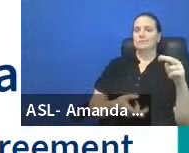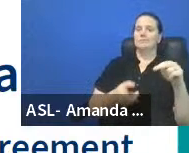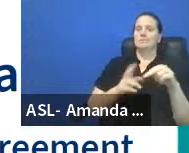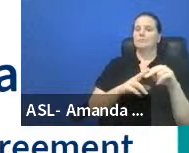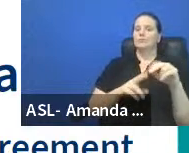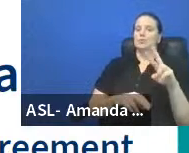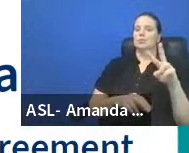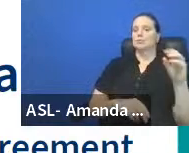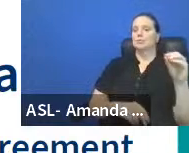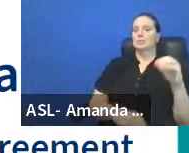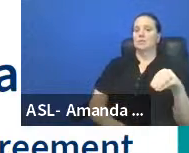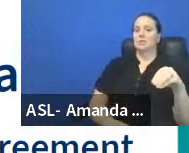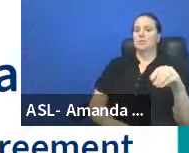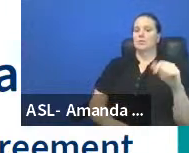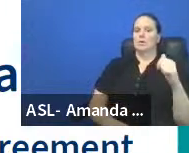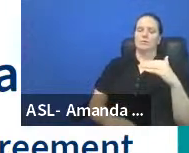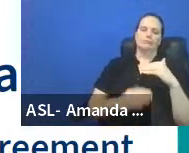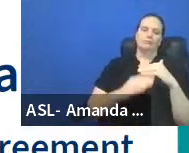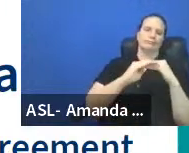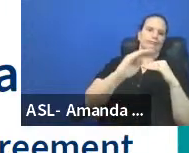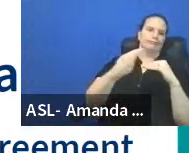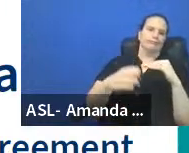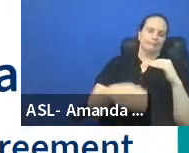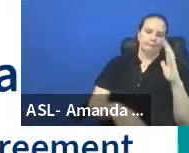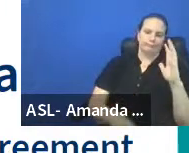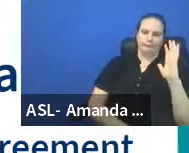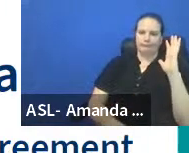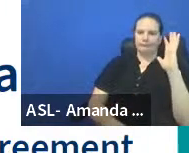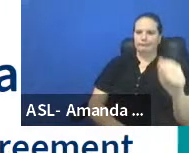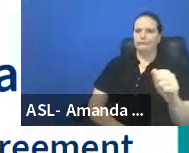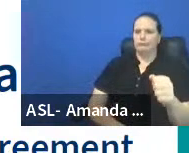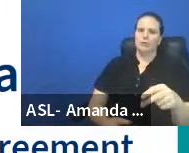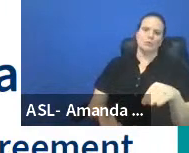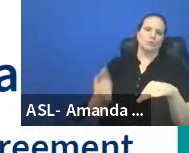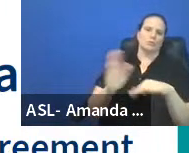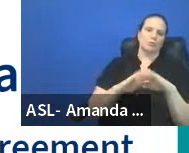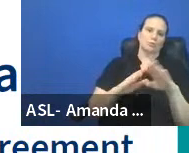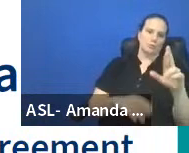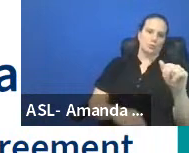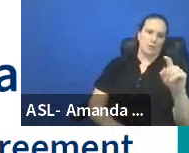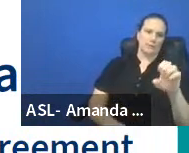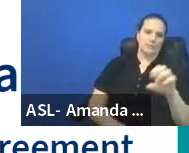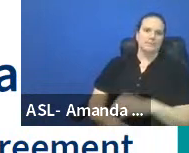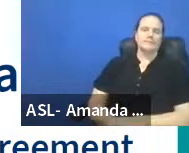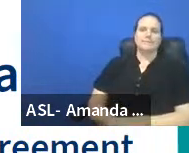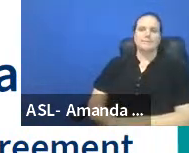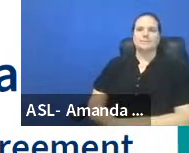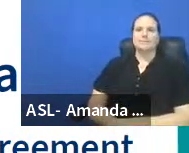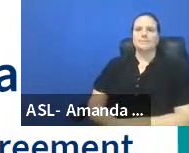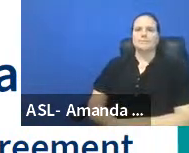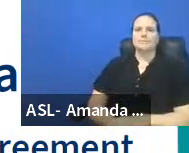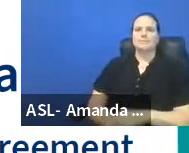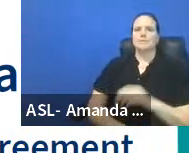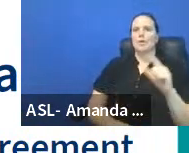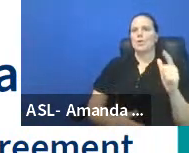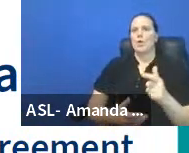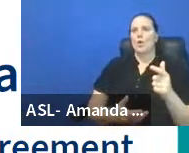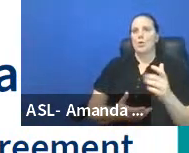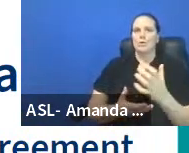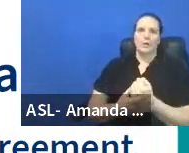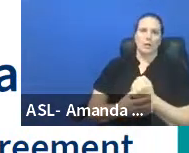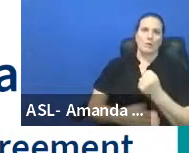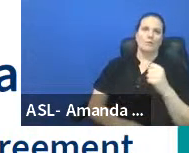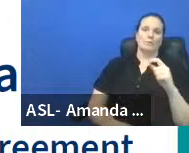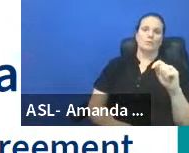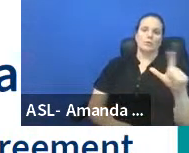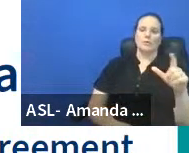every year, or will it stay static until they decide to raise the rate? Will there be a low-income toll program? Will